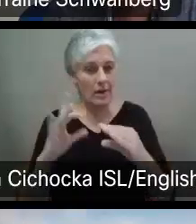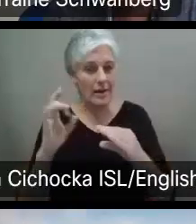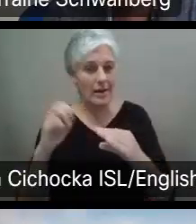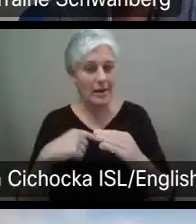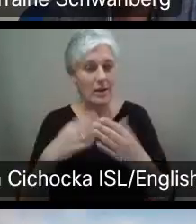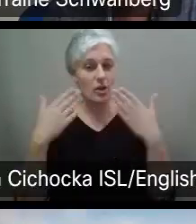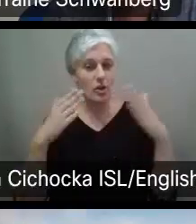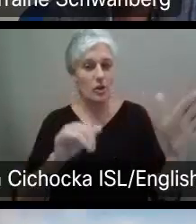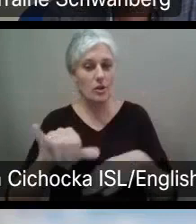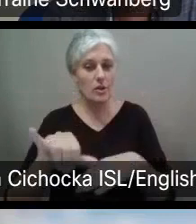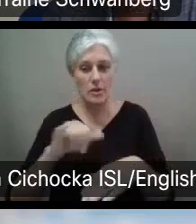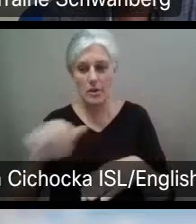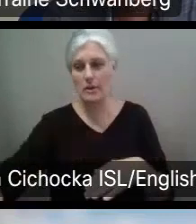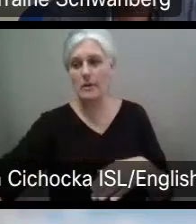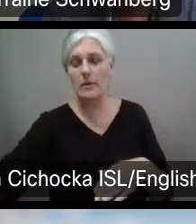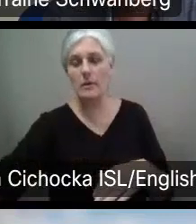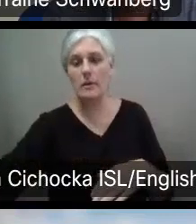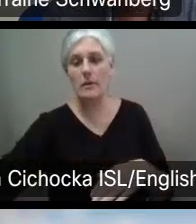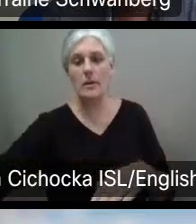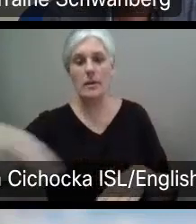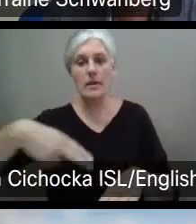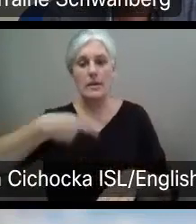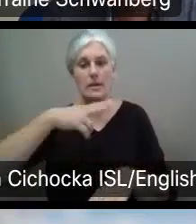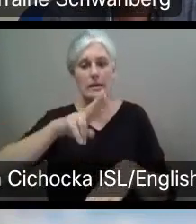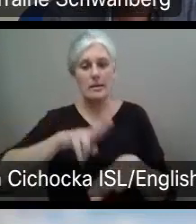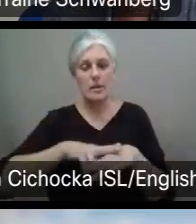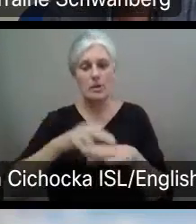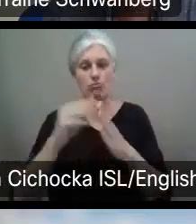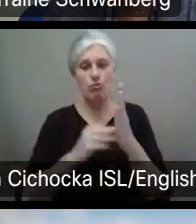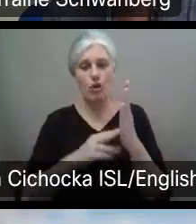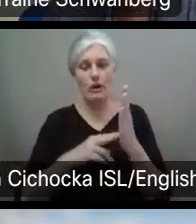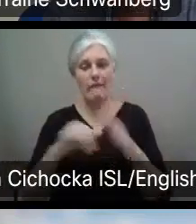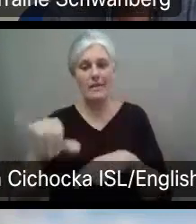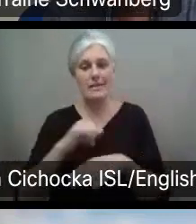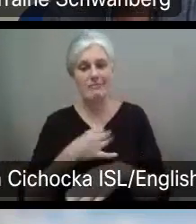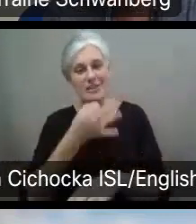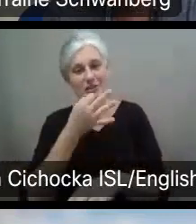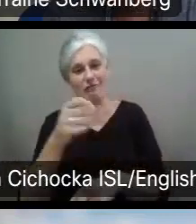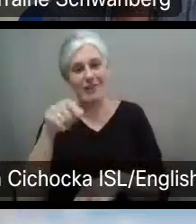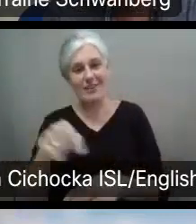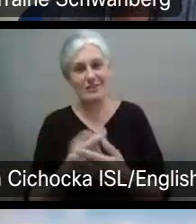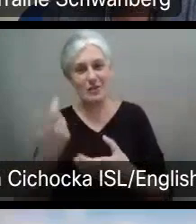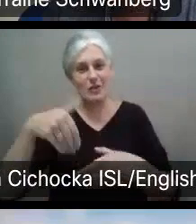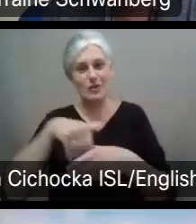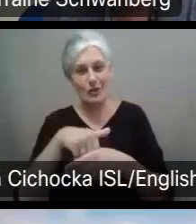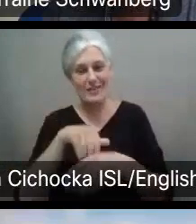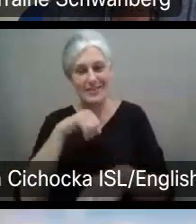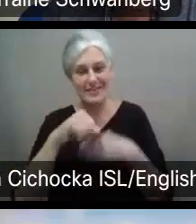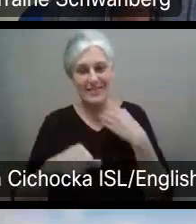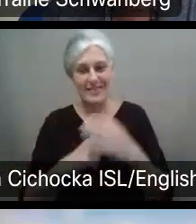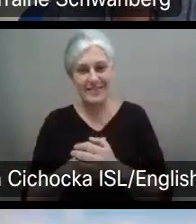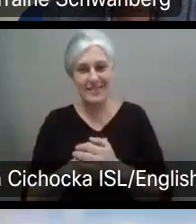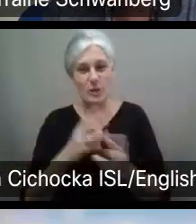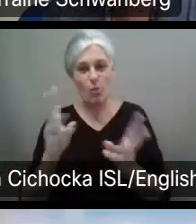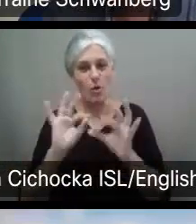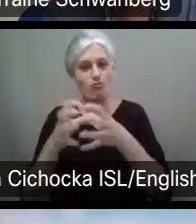surgeon and I'm co-lead in the National Clinical Programme in Surgery. Thank you. We're very grateful, and you have been joining some of our working groups